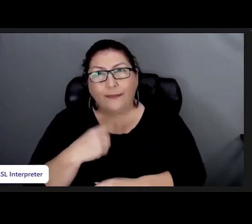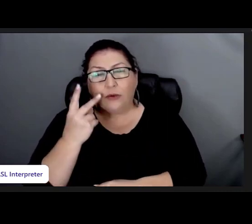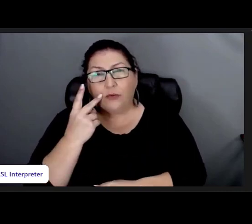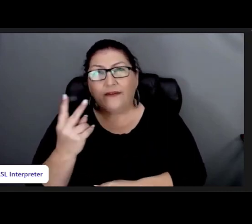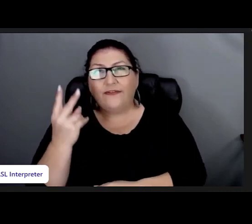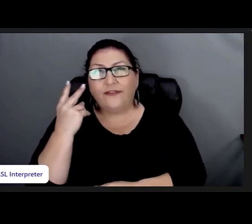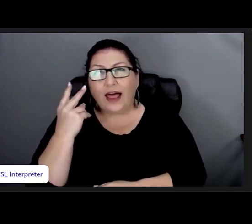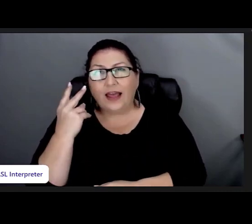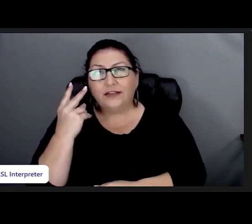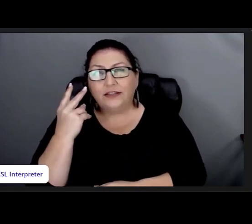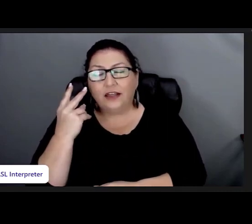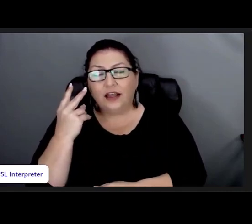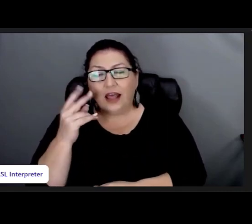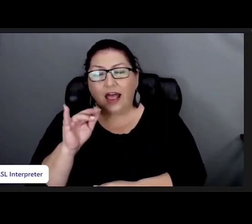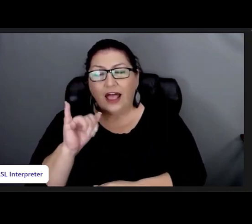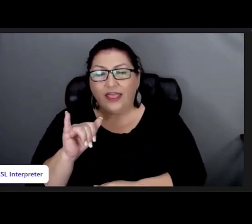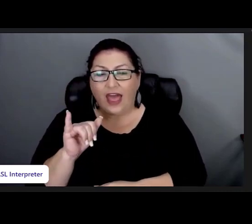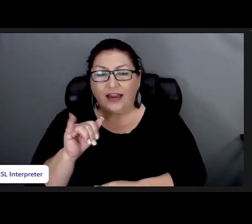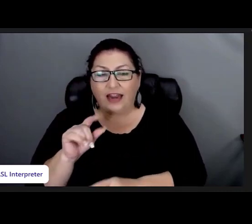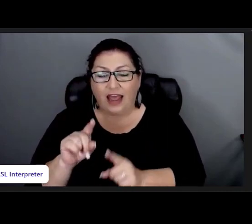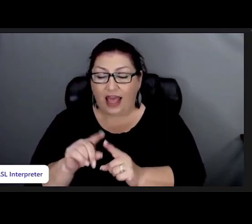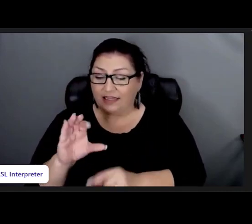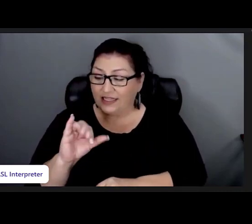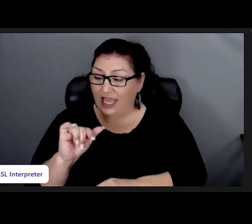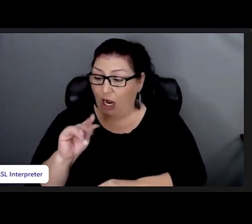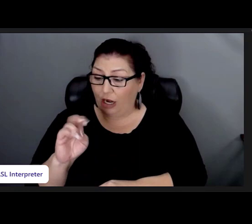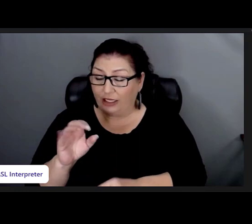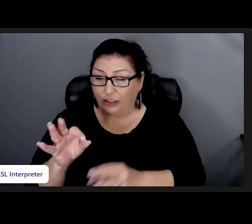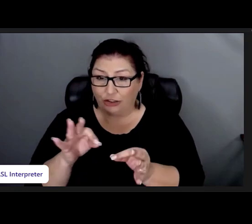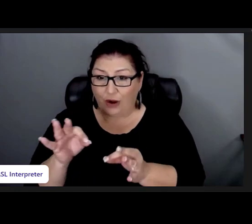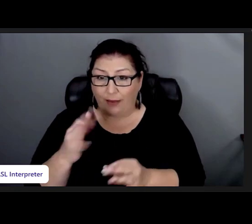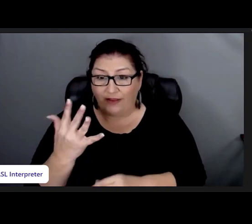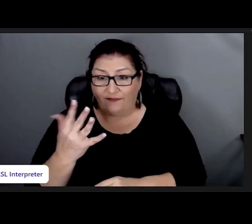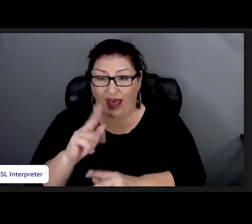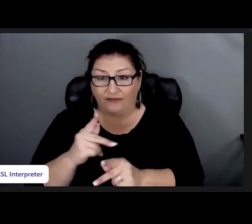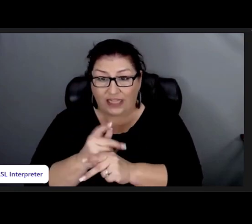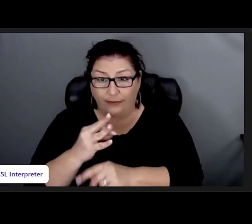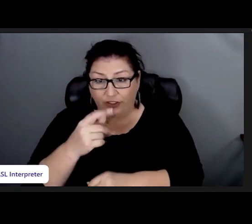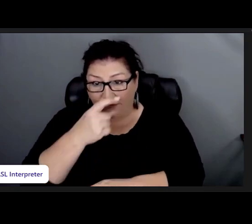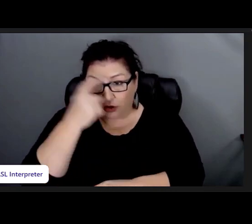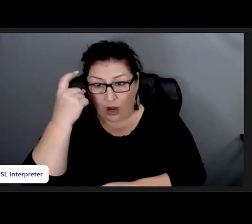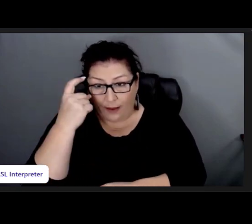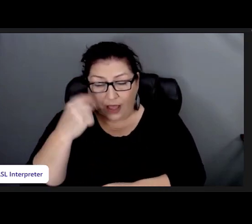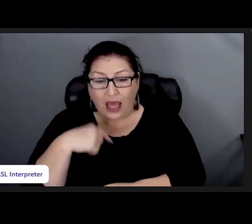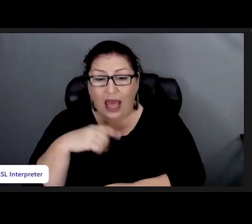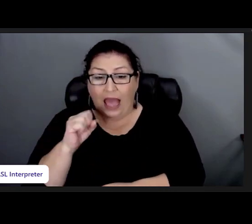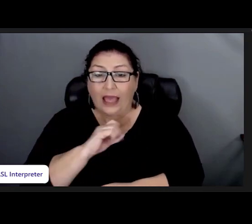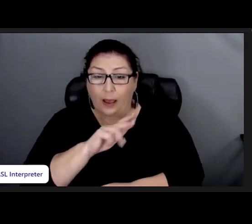on the fact that, as Carolyn described the 5 types of trauma, I